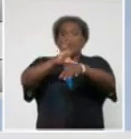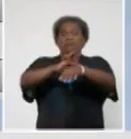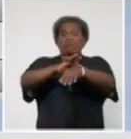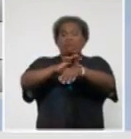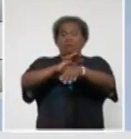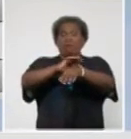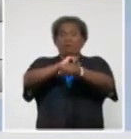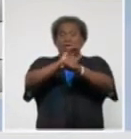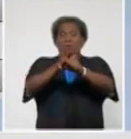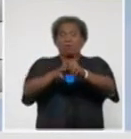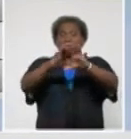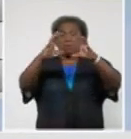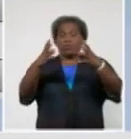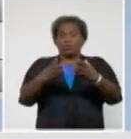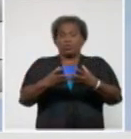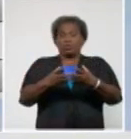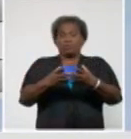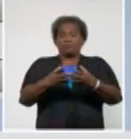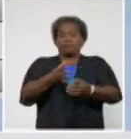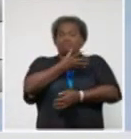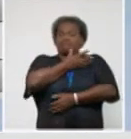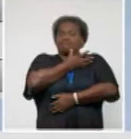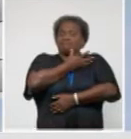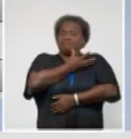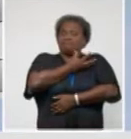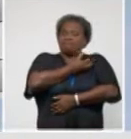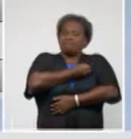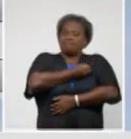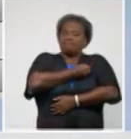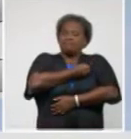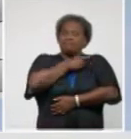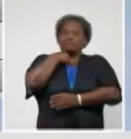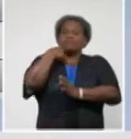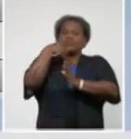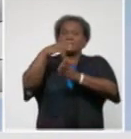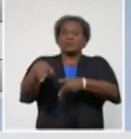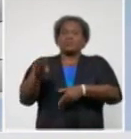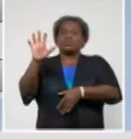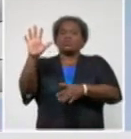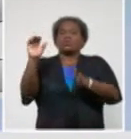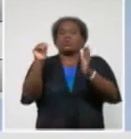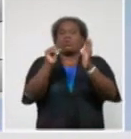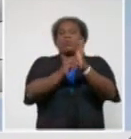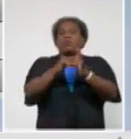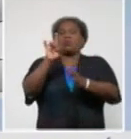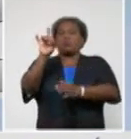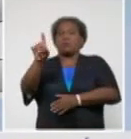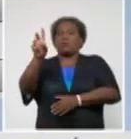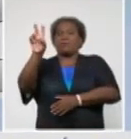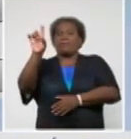28,516,744 confirmed cases since the start of the pandemic. Yesterday,